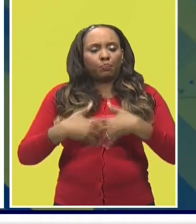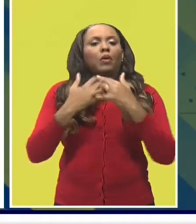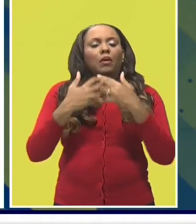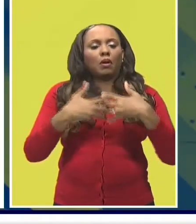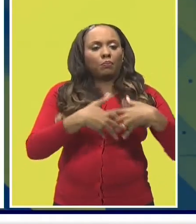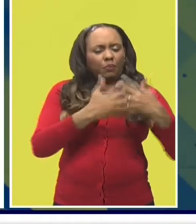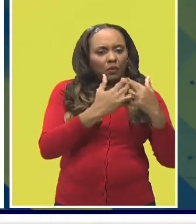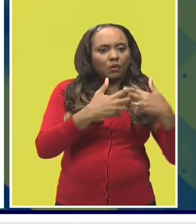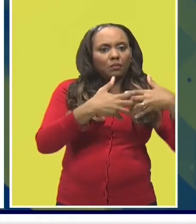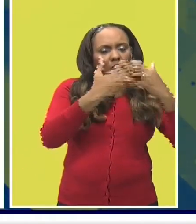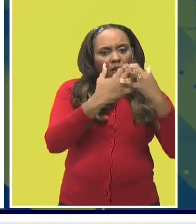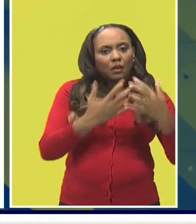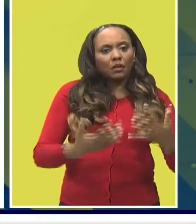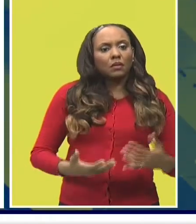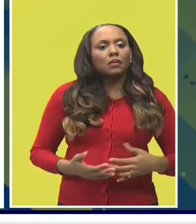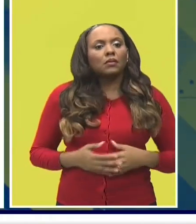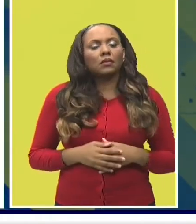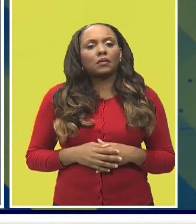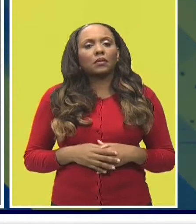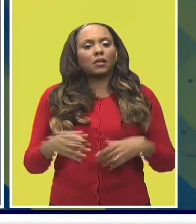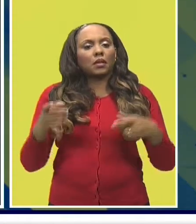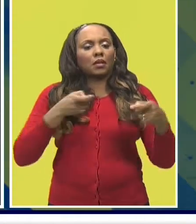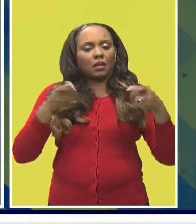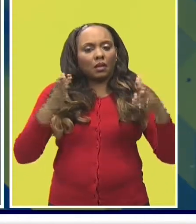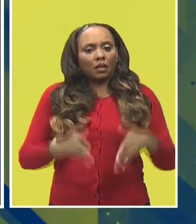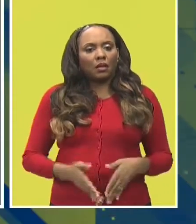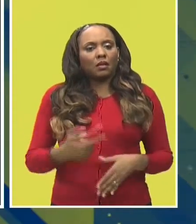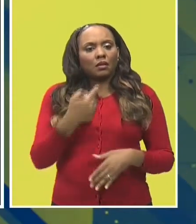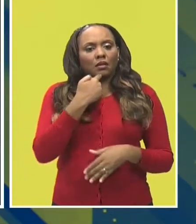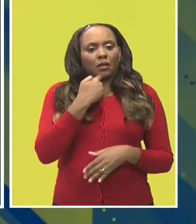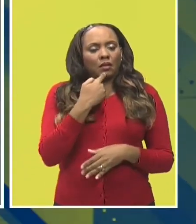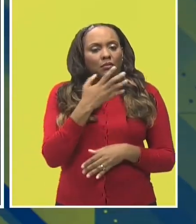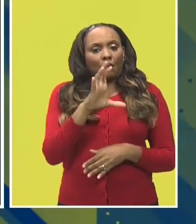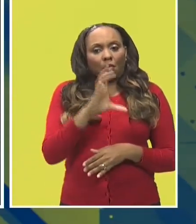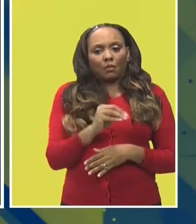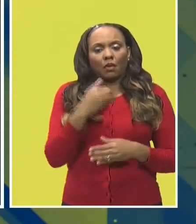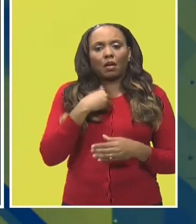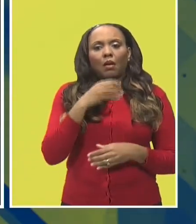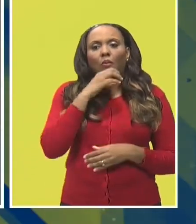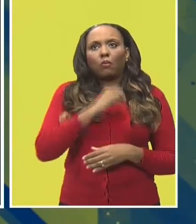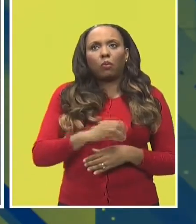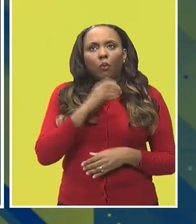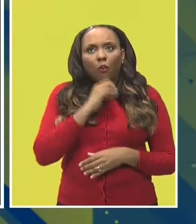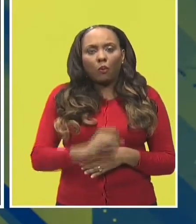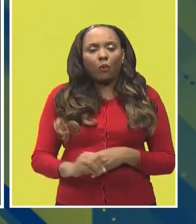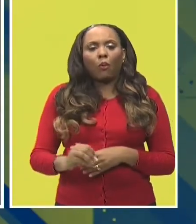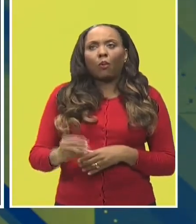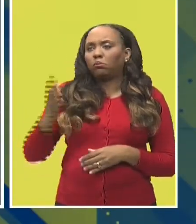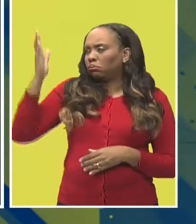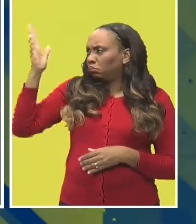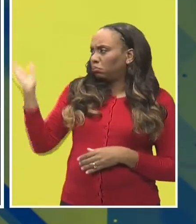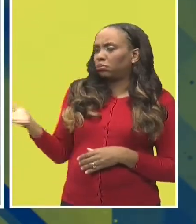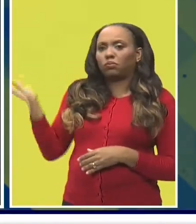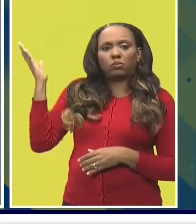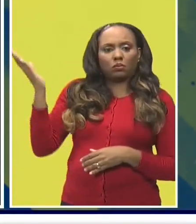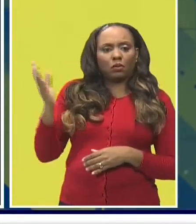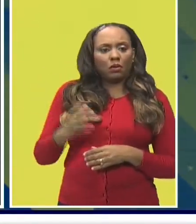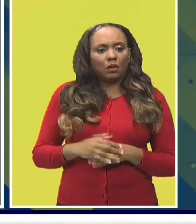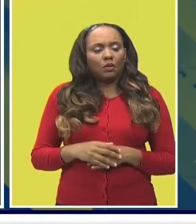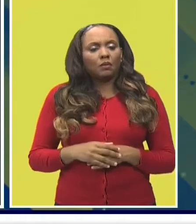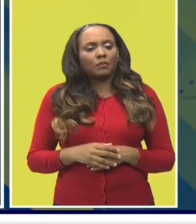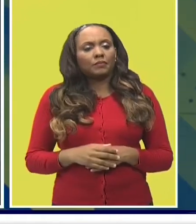when they're affected. The managing director admitted that the BLNP has an aging generating fleet. Right now,